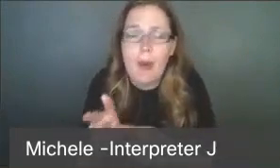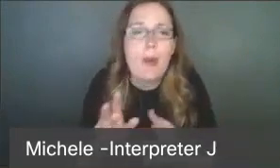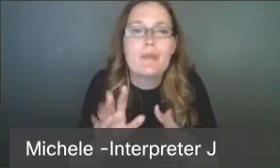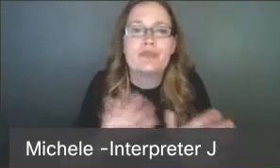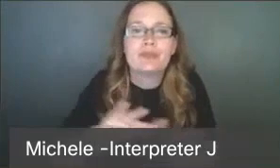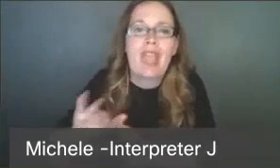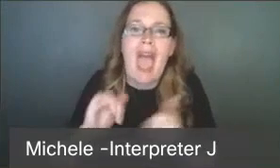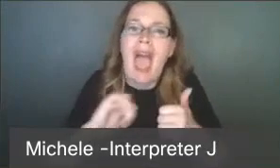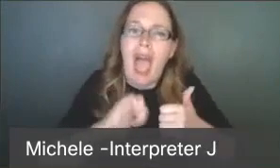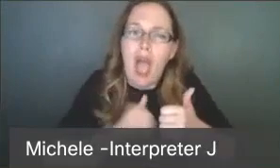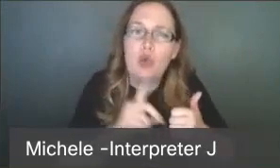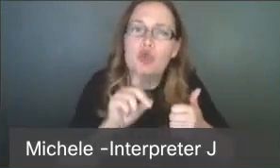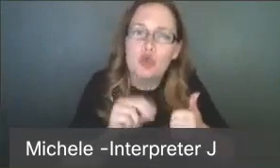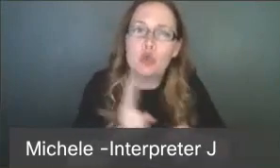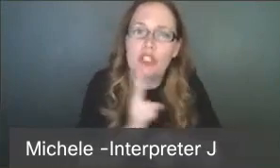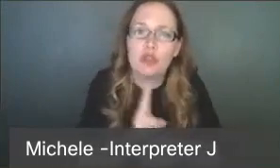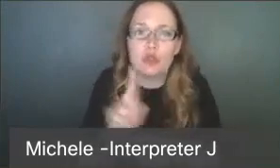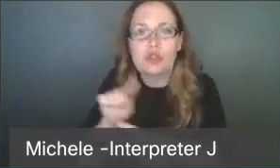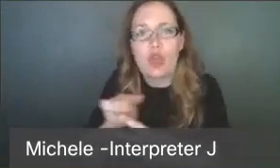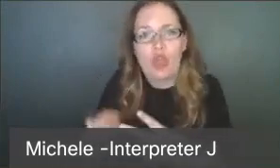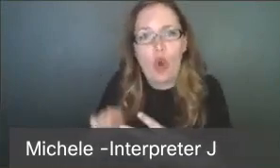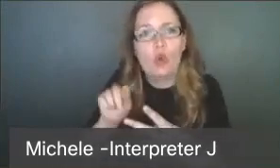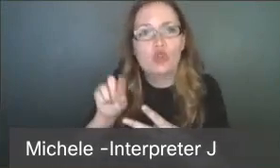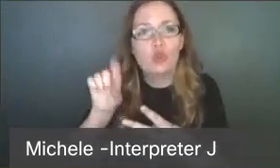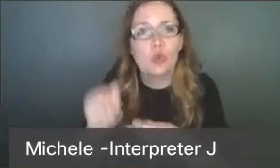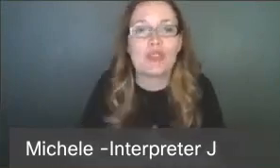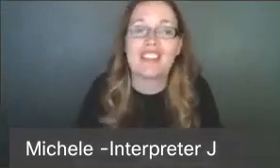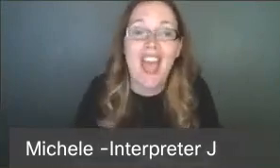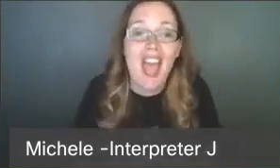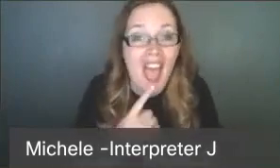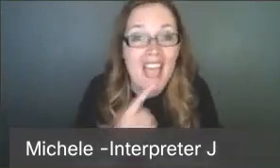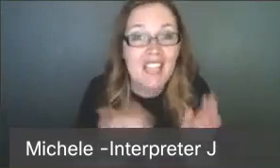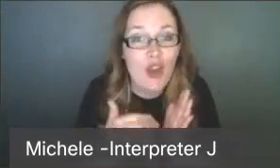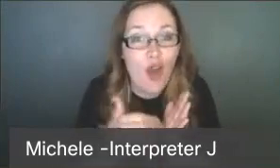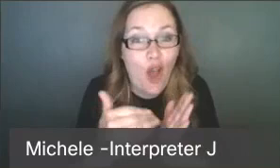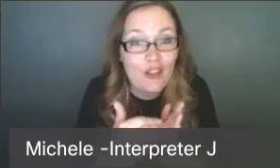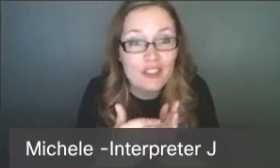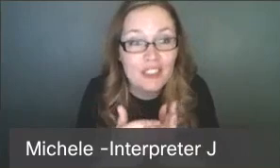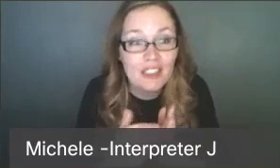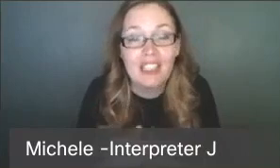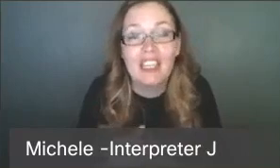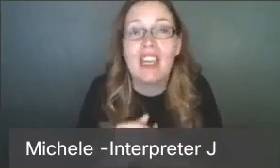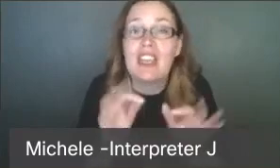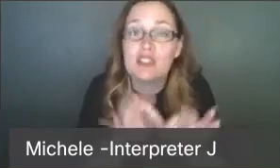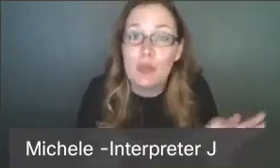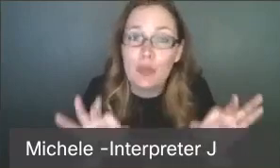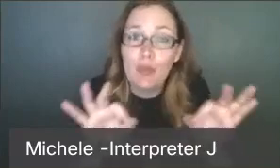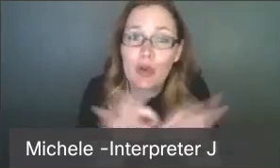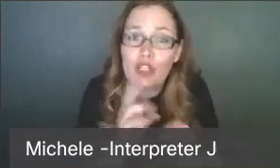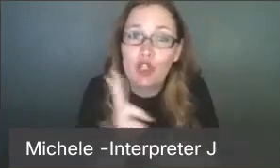these? Recall that I've been saying many, many times over that a key is actually using the results of risk